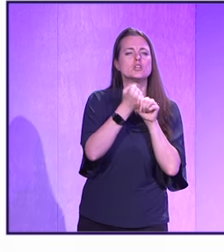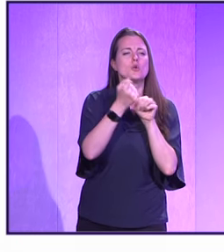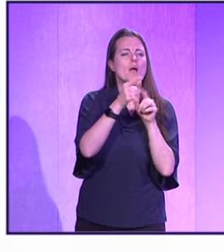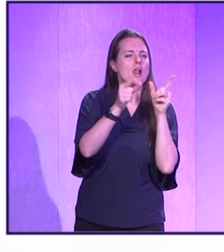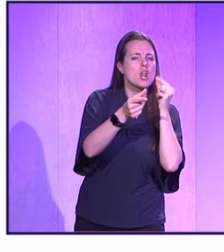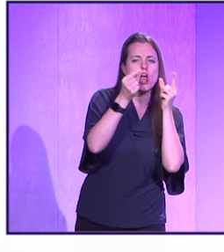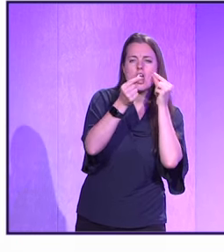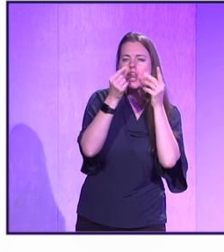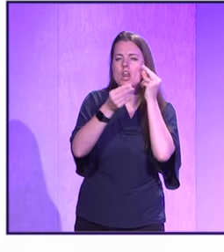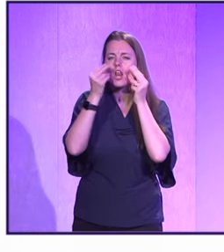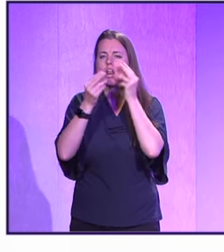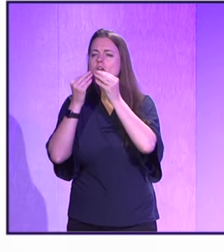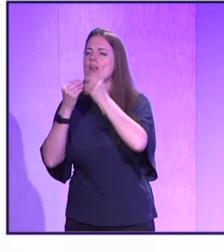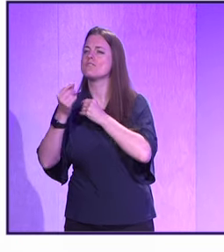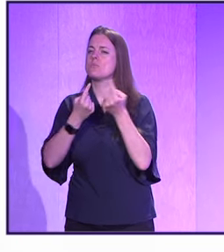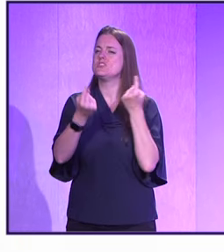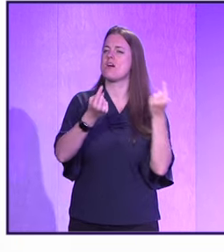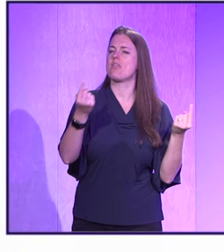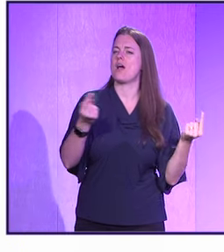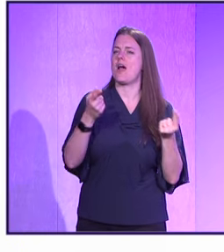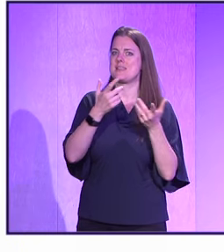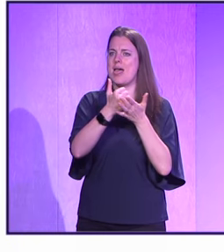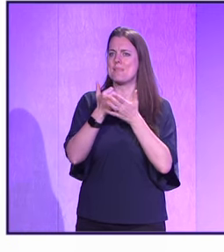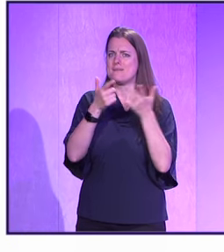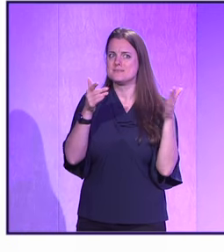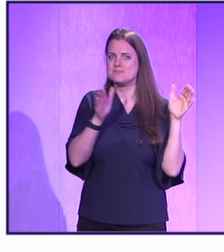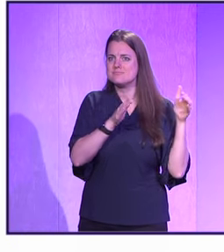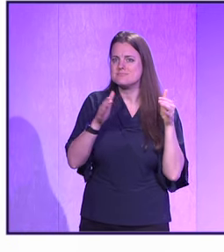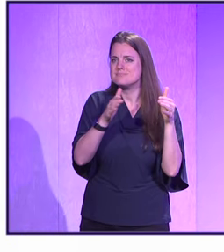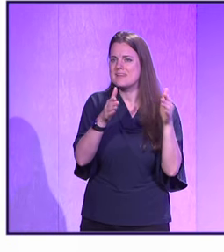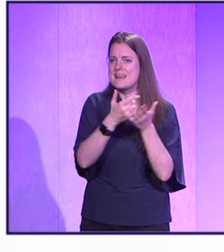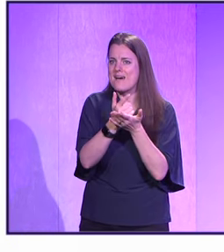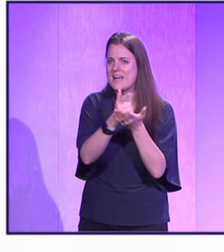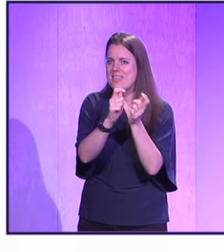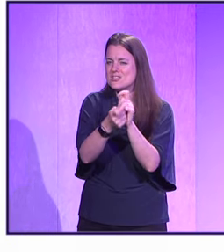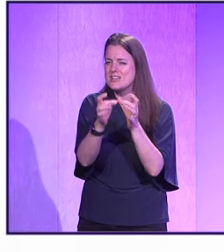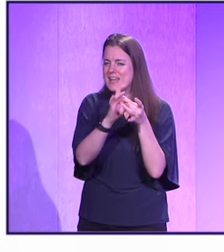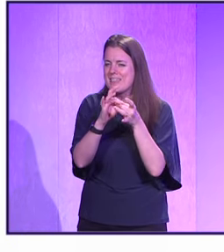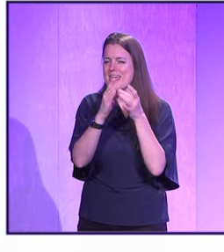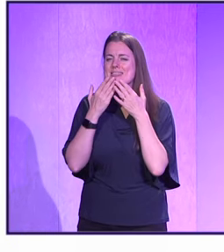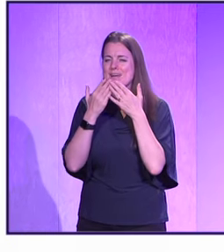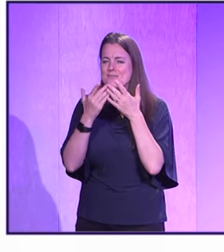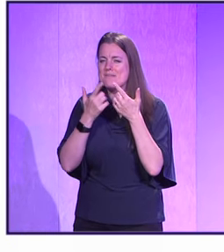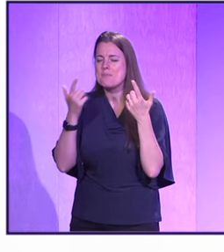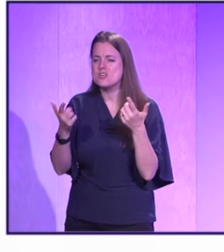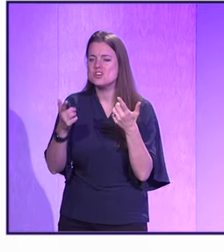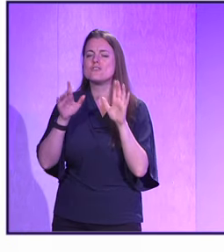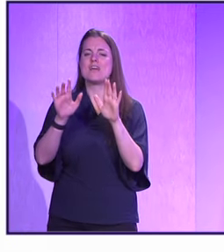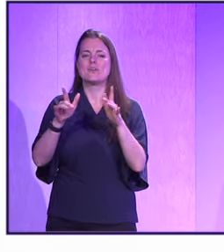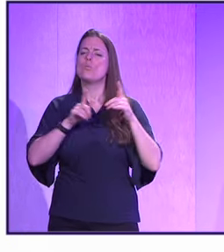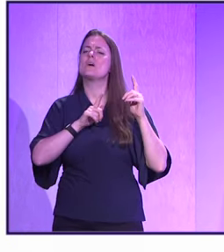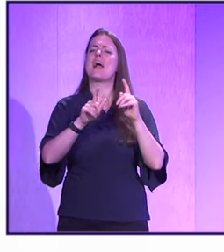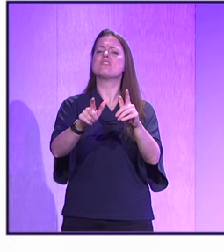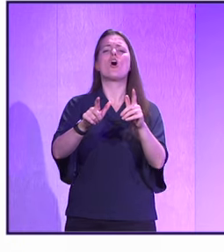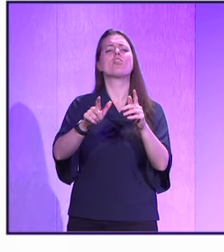and figure out what other people are doing with it, and so that we can learn from each other and help each other as we navigate this change. Thank you